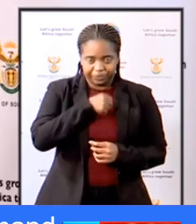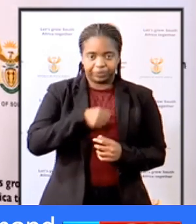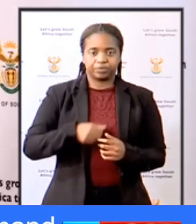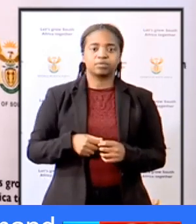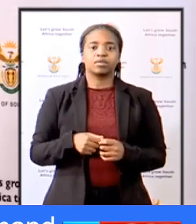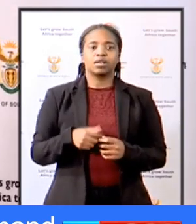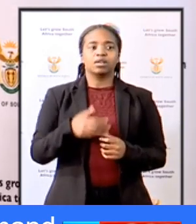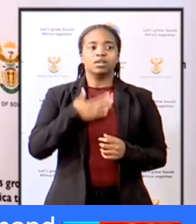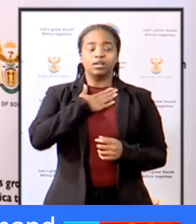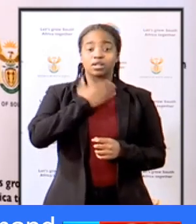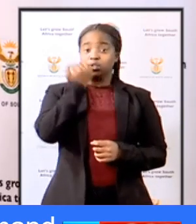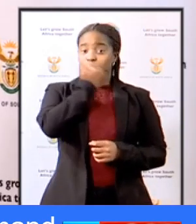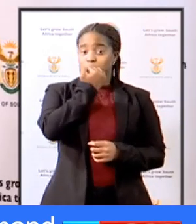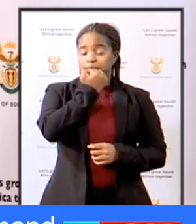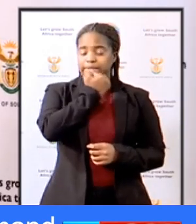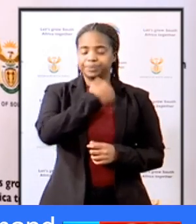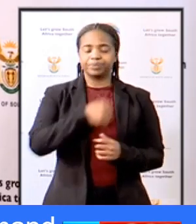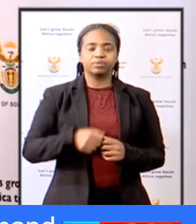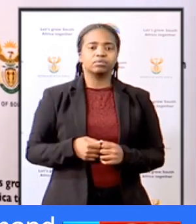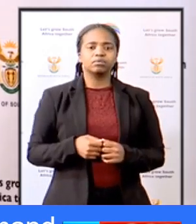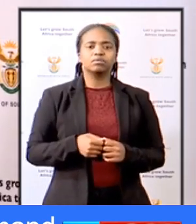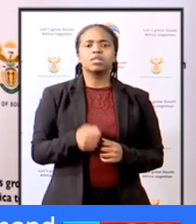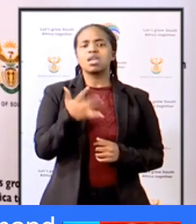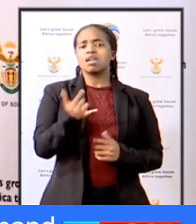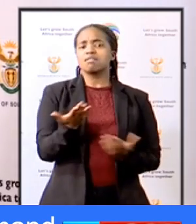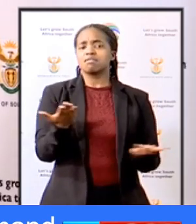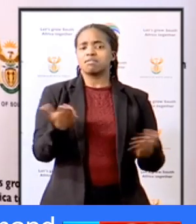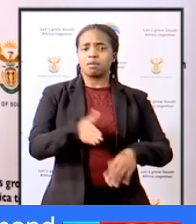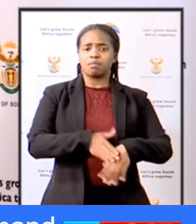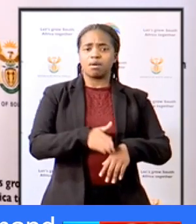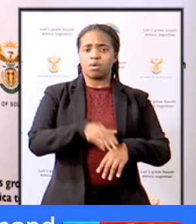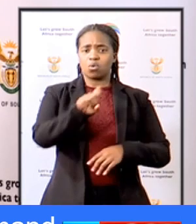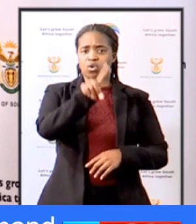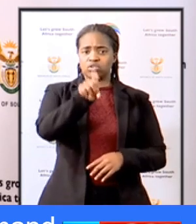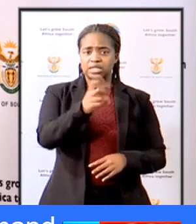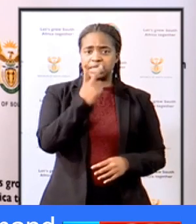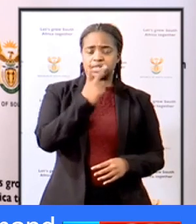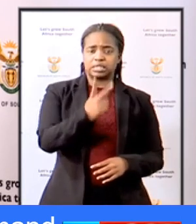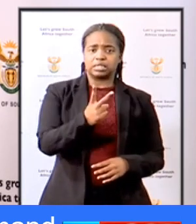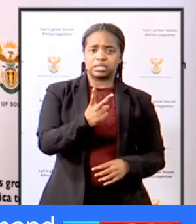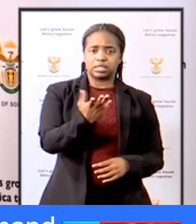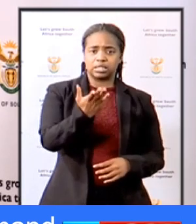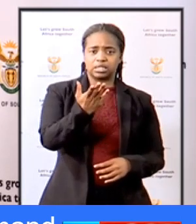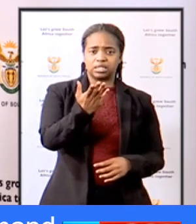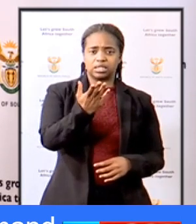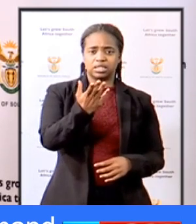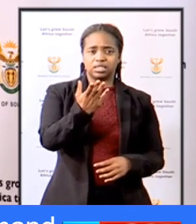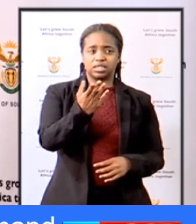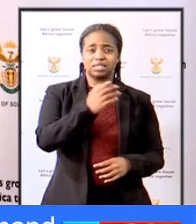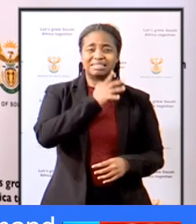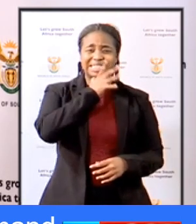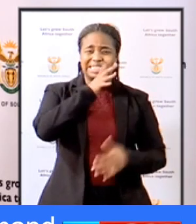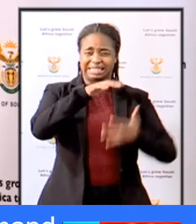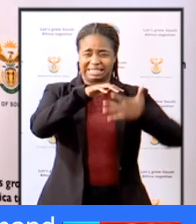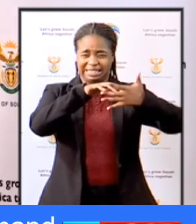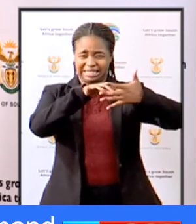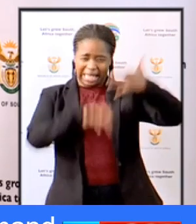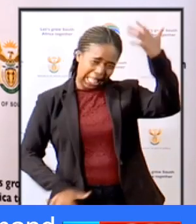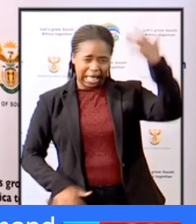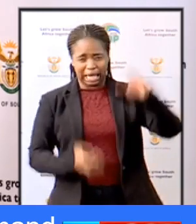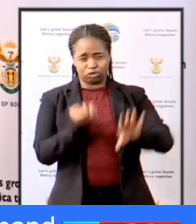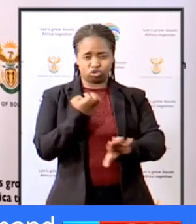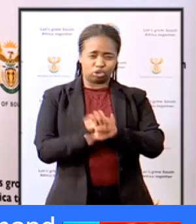if we still, sorry, my apologies. If there are still questions, I see that you had a load truck